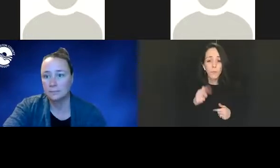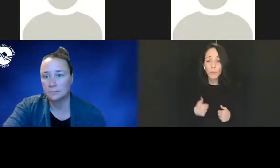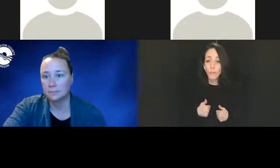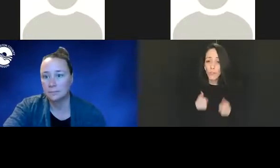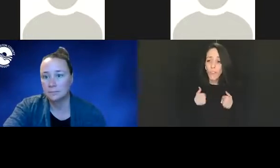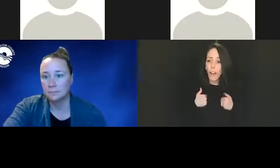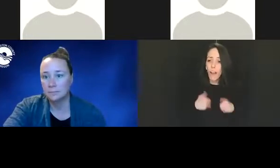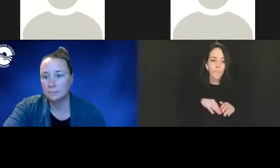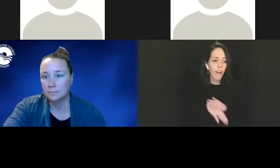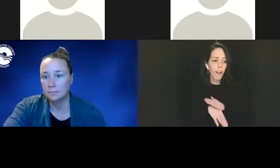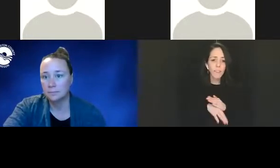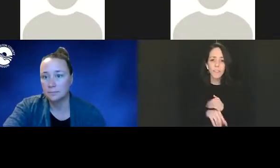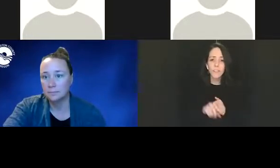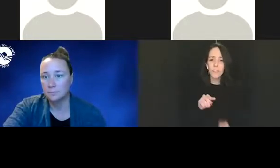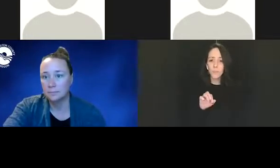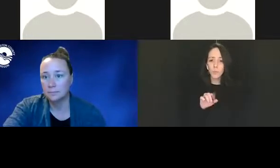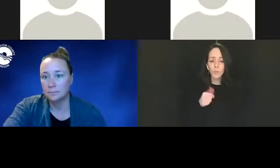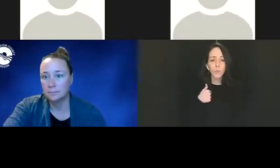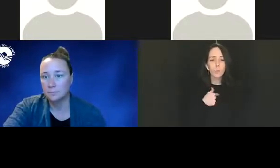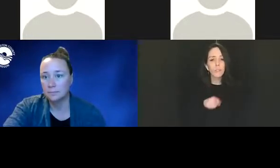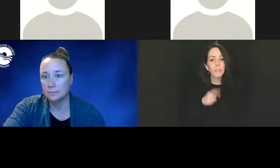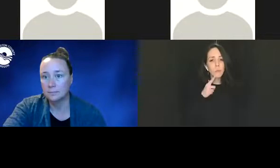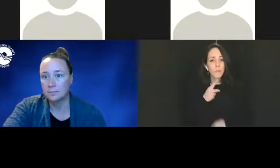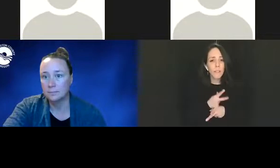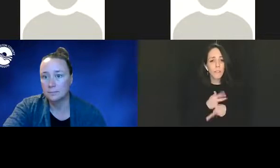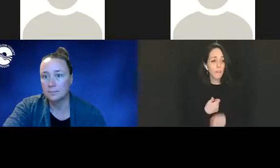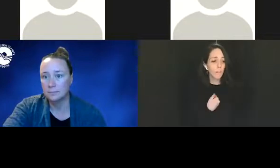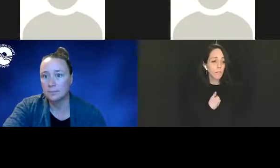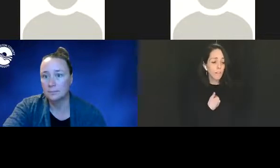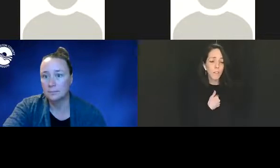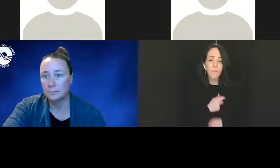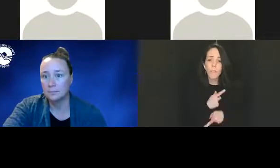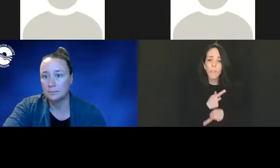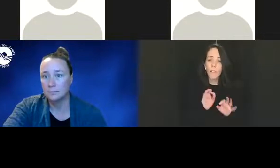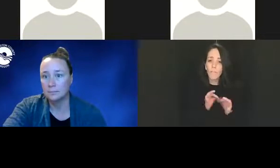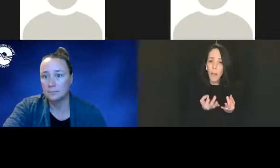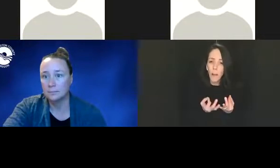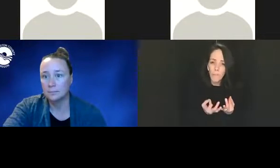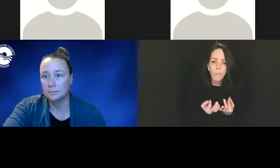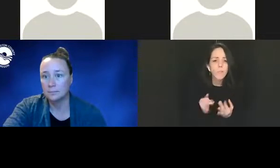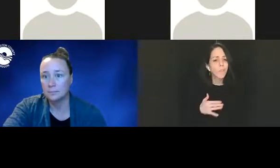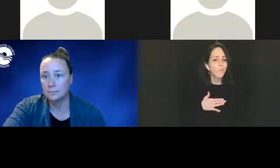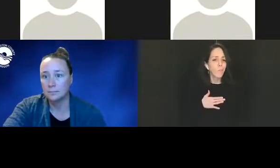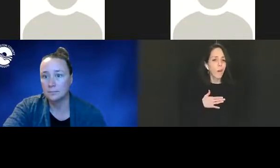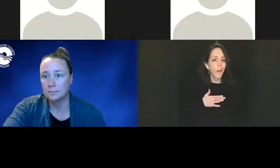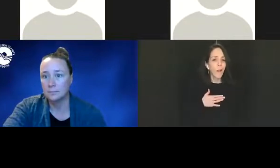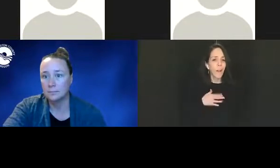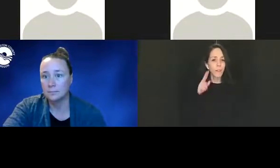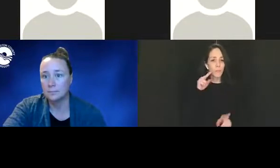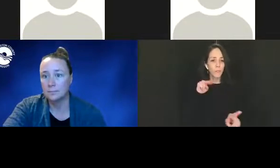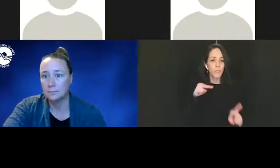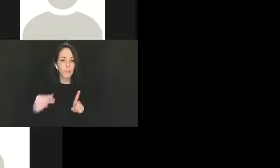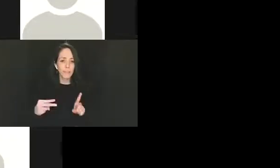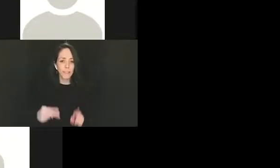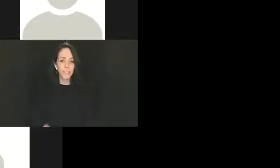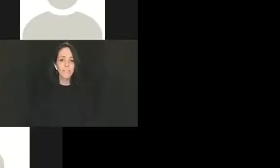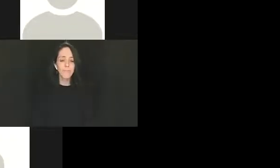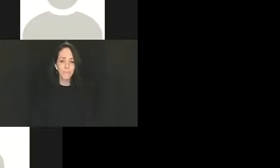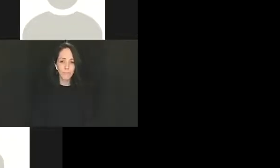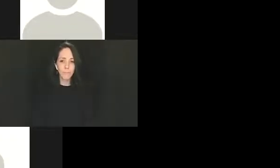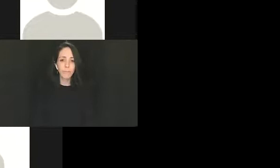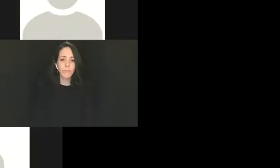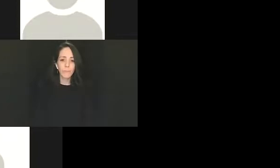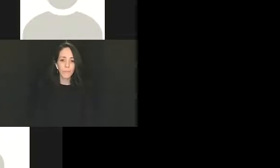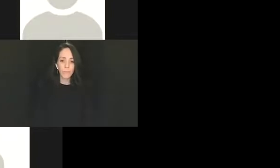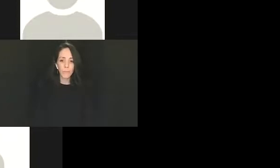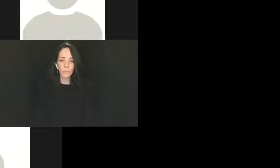we need to take care of ourselves and our families. So those are my perspective on this. And I would